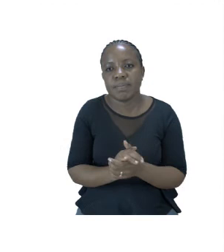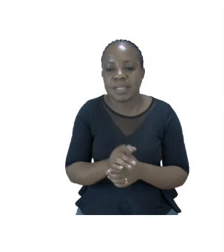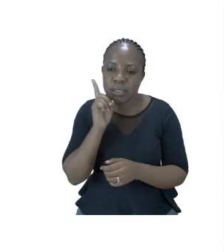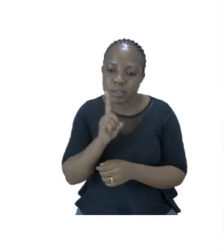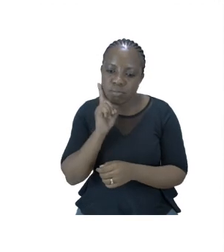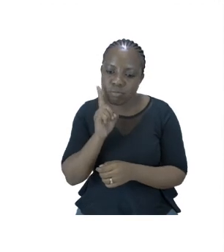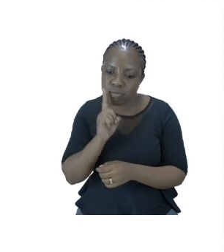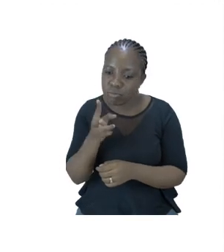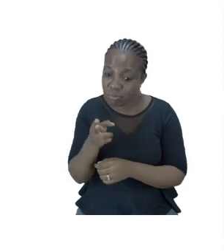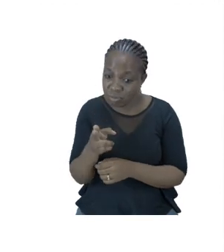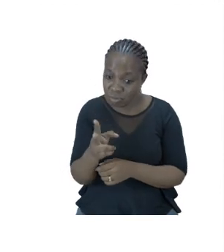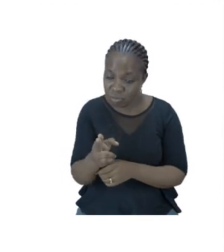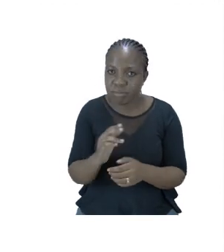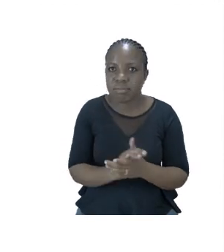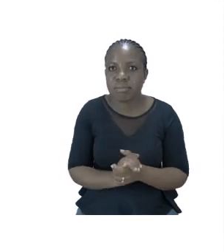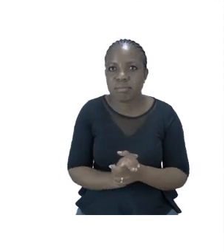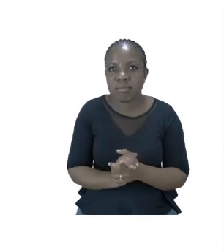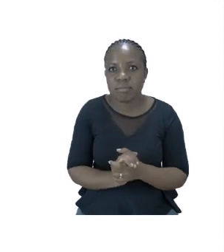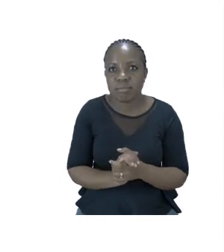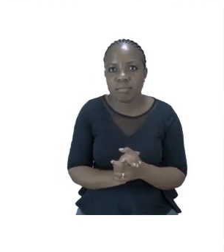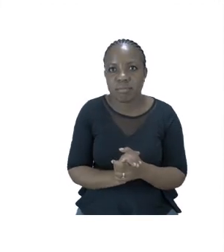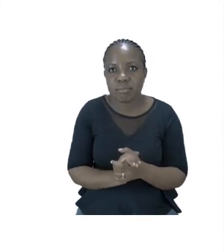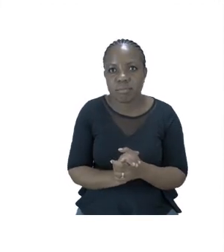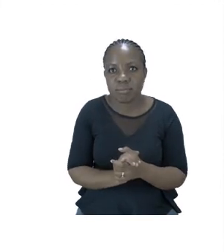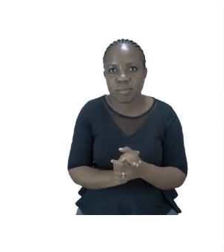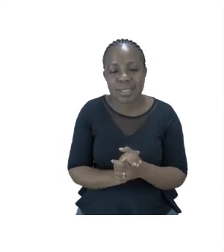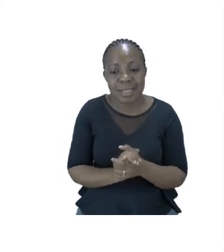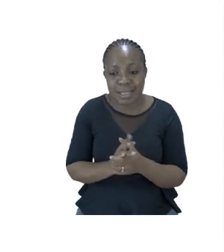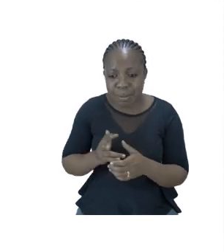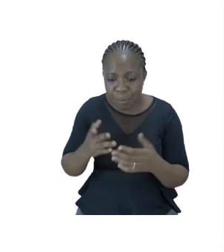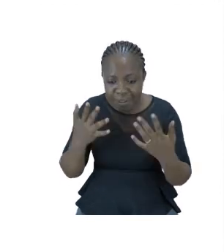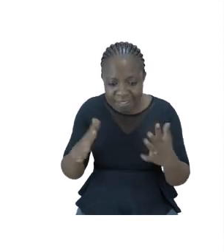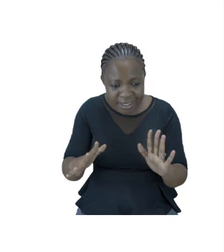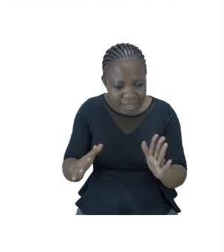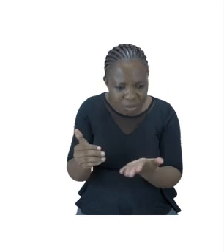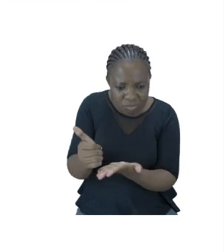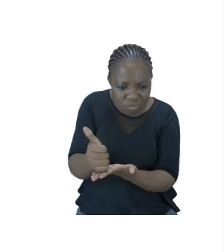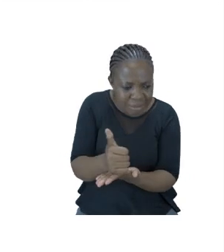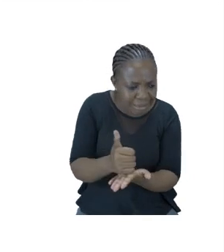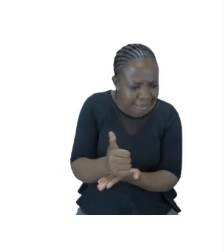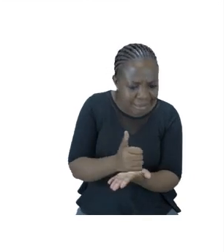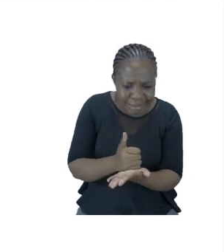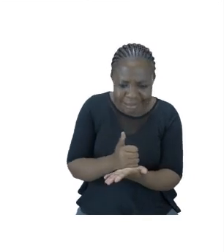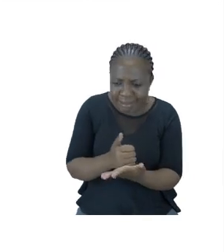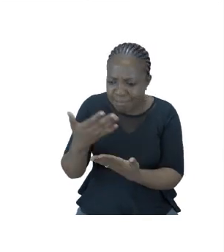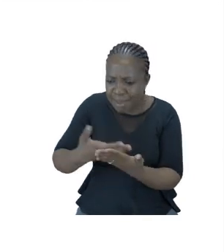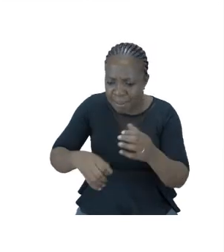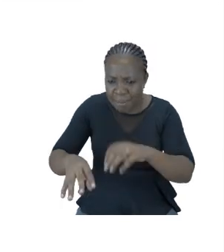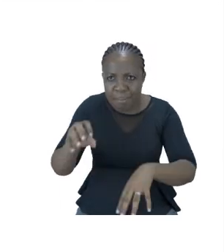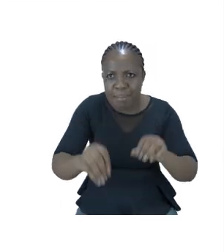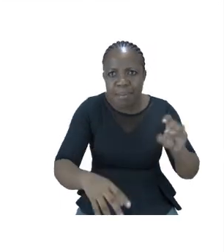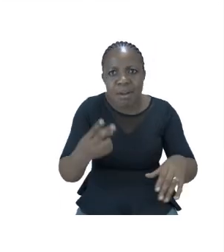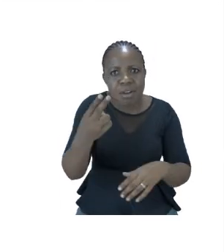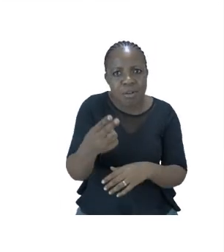exercise I would like you to please make sure you clean up. There is no pieces of paper and there is no